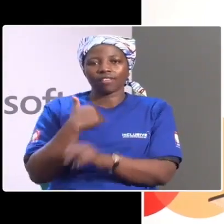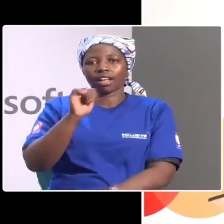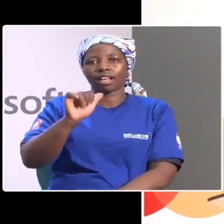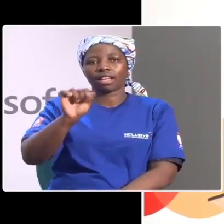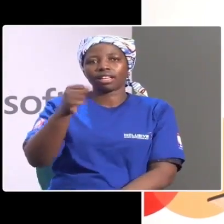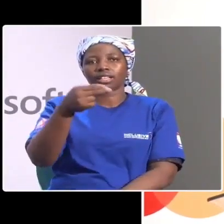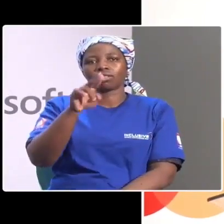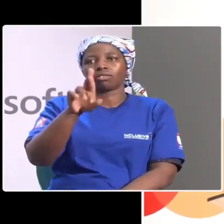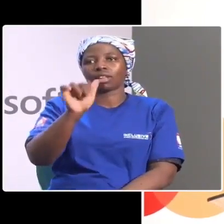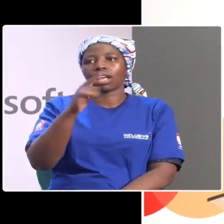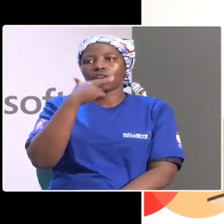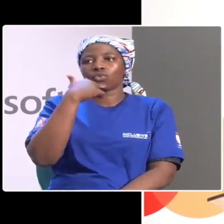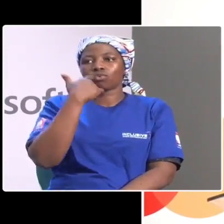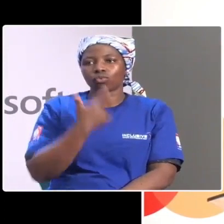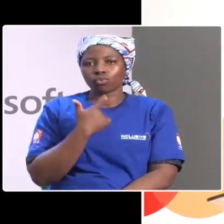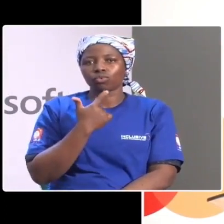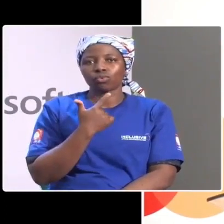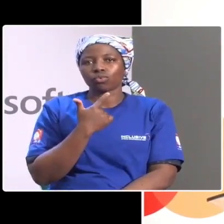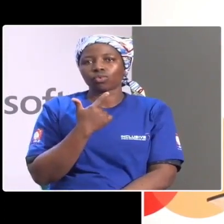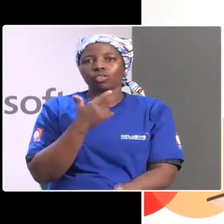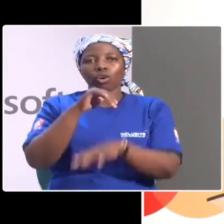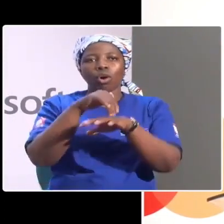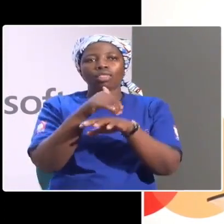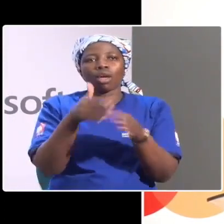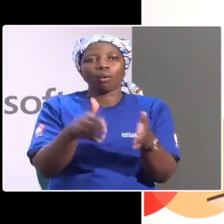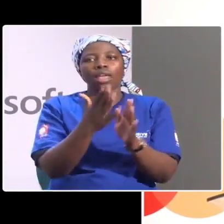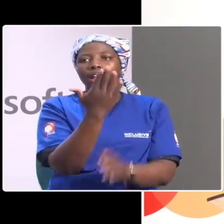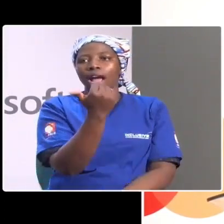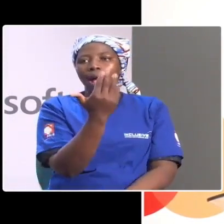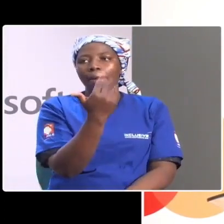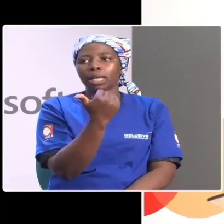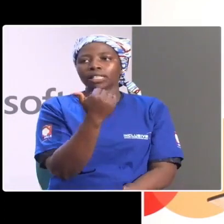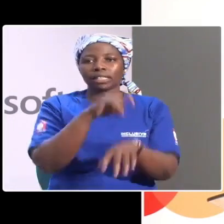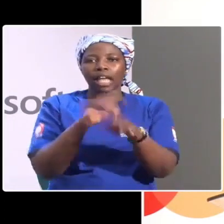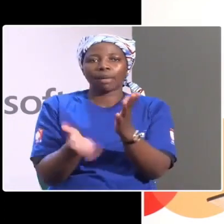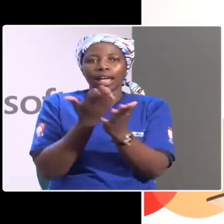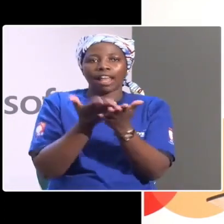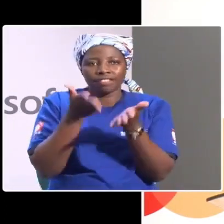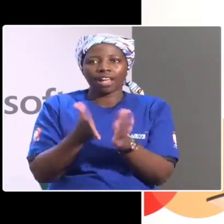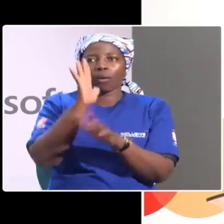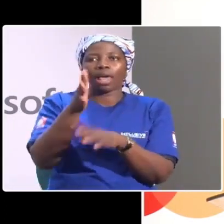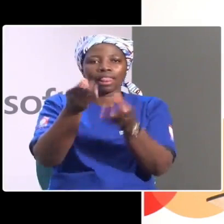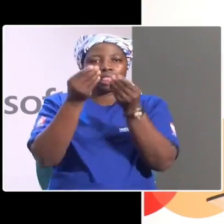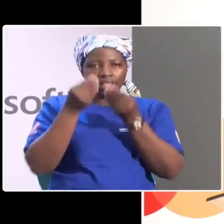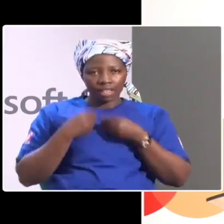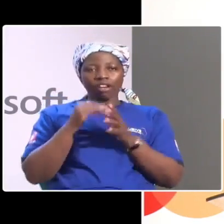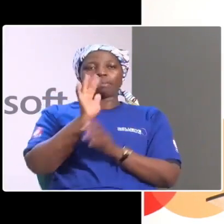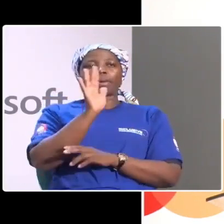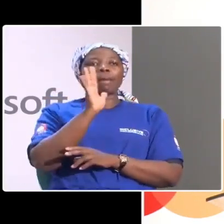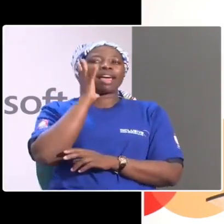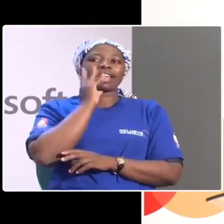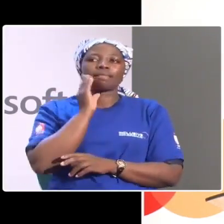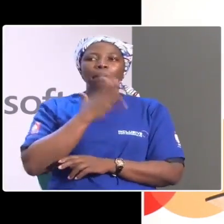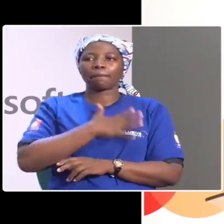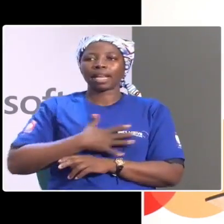Michael, who I'm told is on her way here. Once she gets here, she can get to give us experience. So